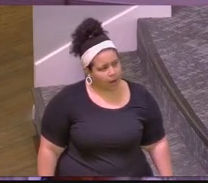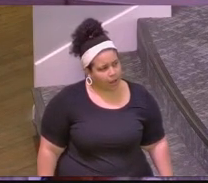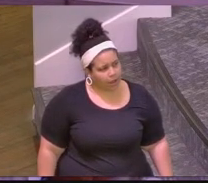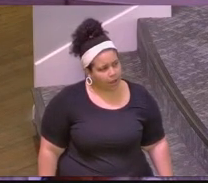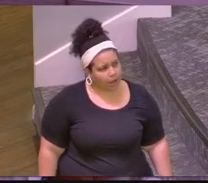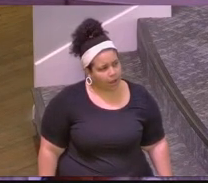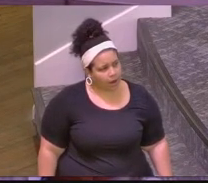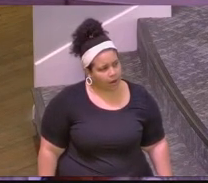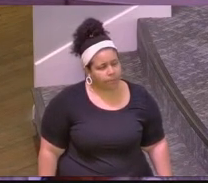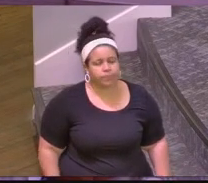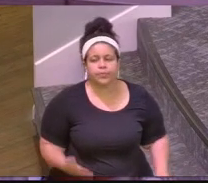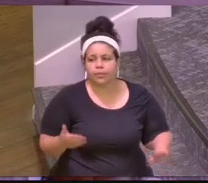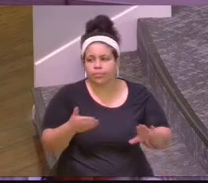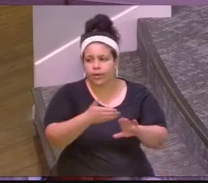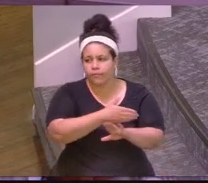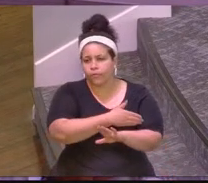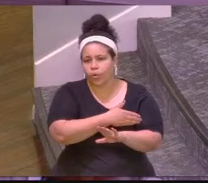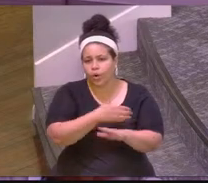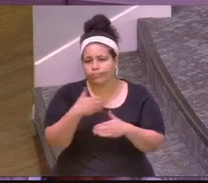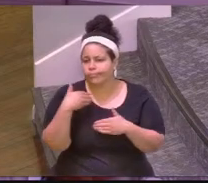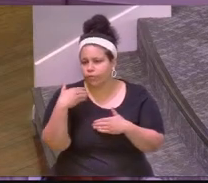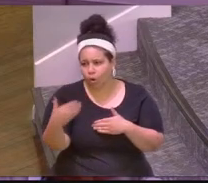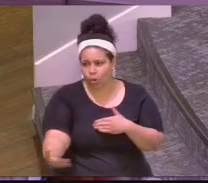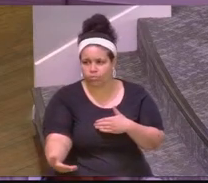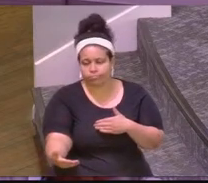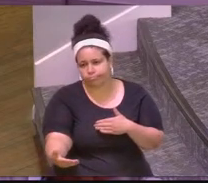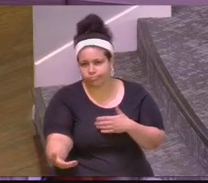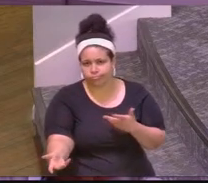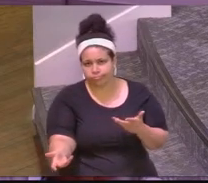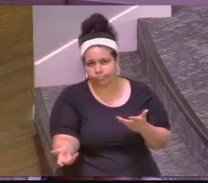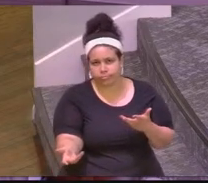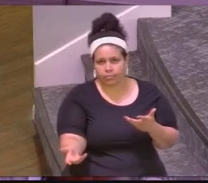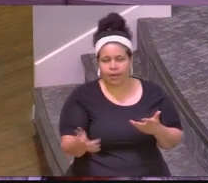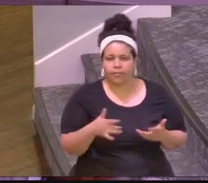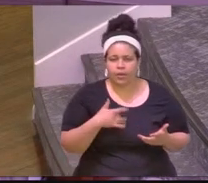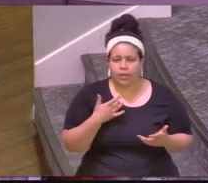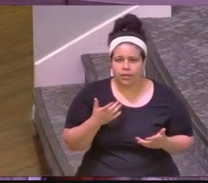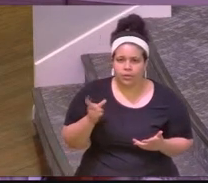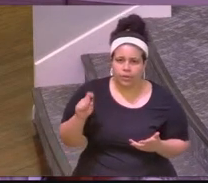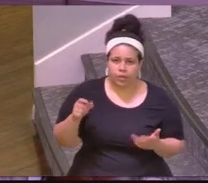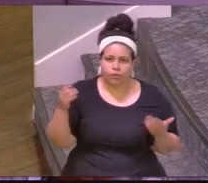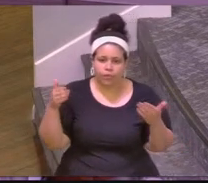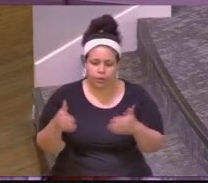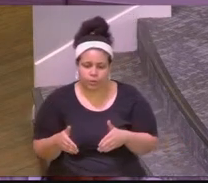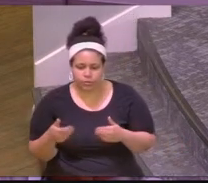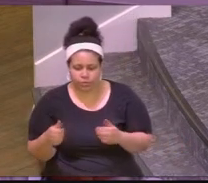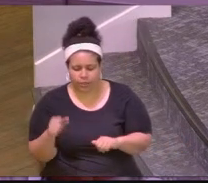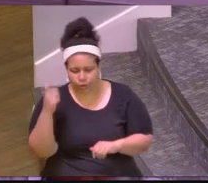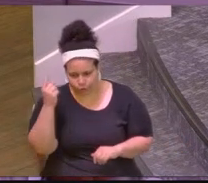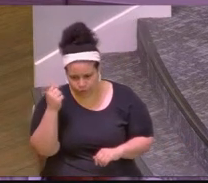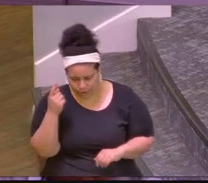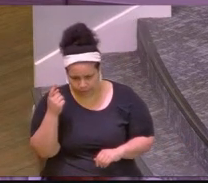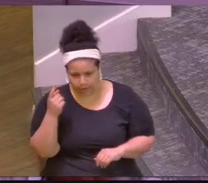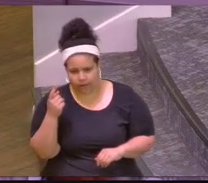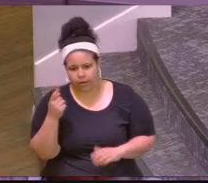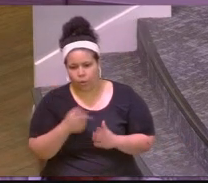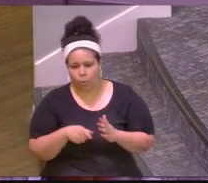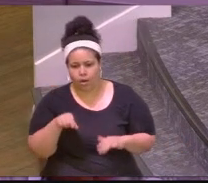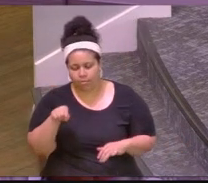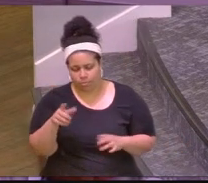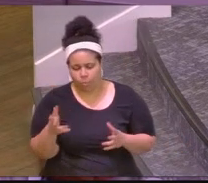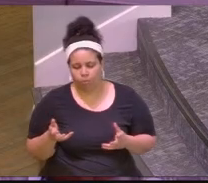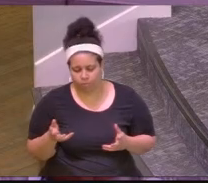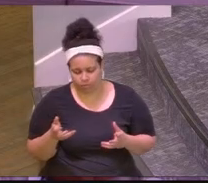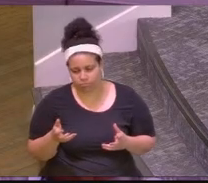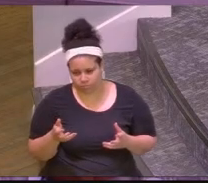than focus on trying to get into understanding what they're asking, we want to hit those things that they're asking